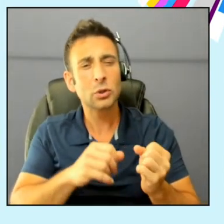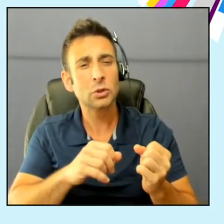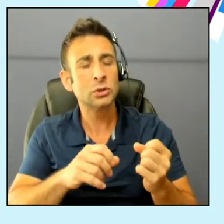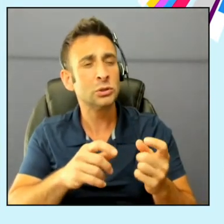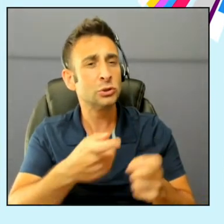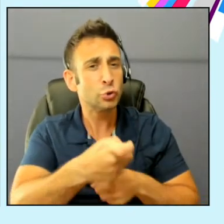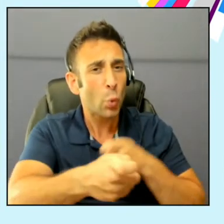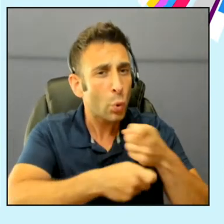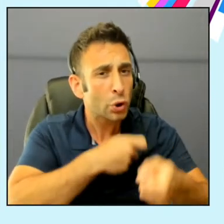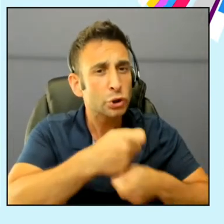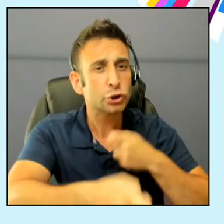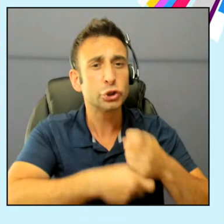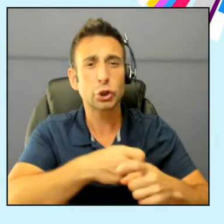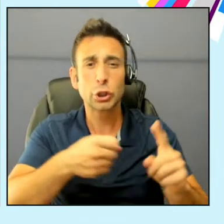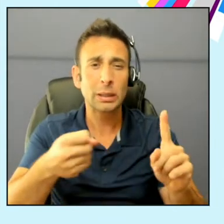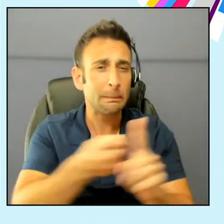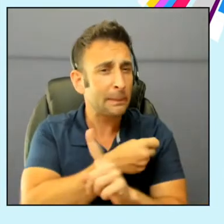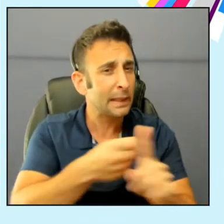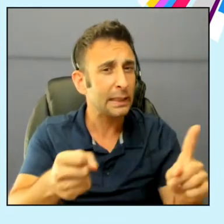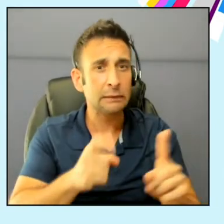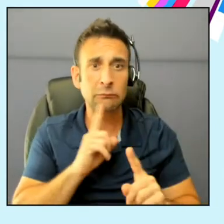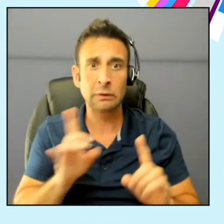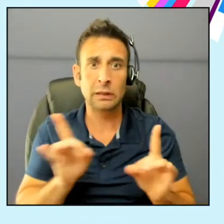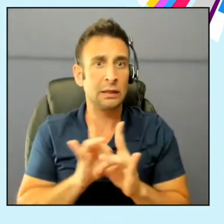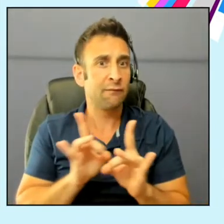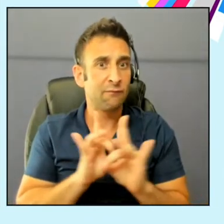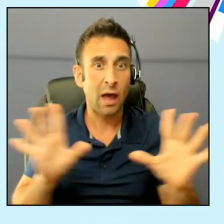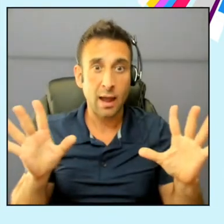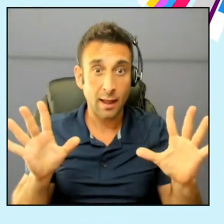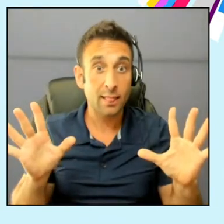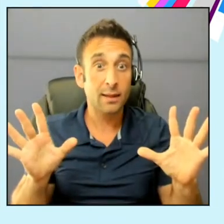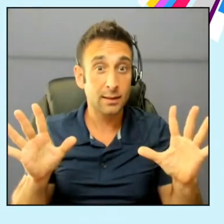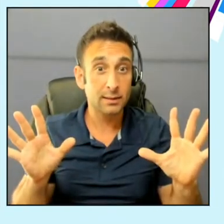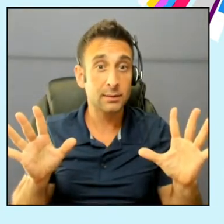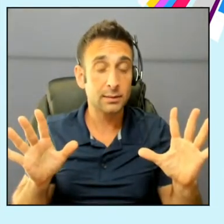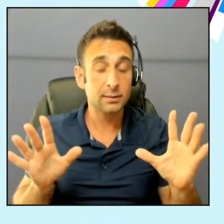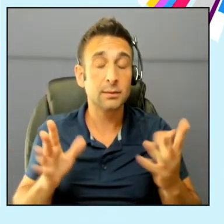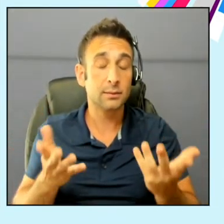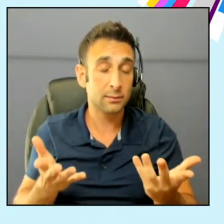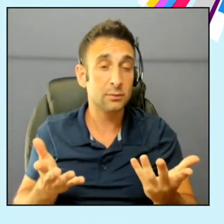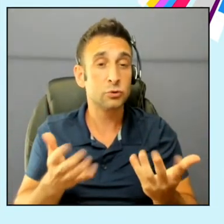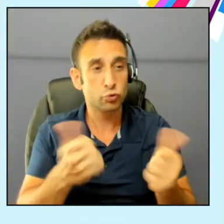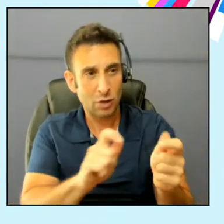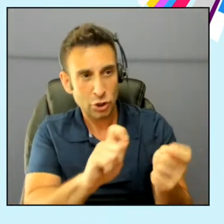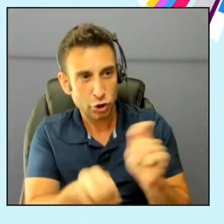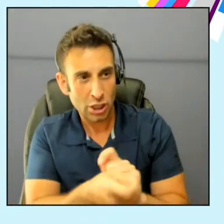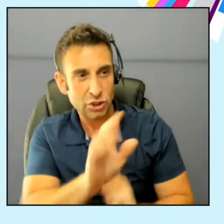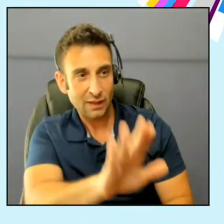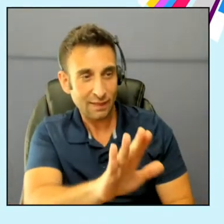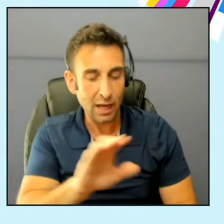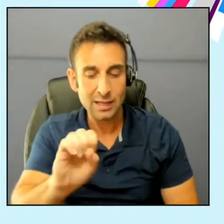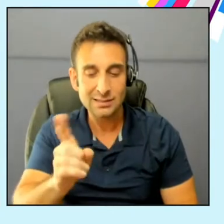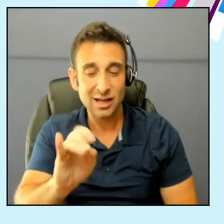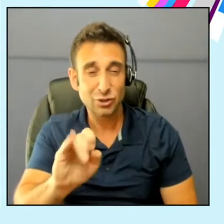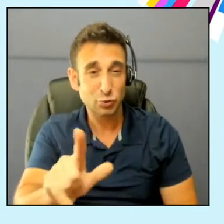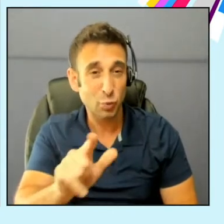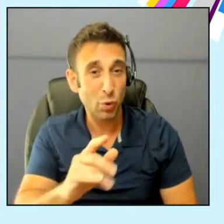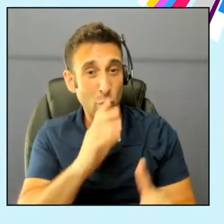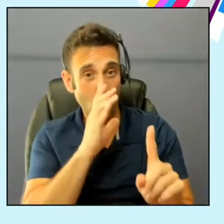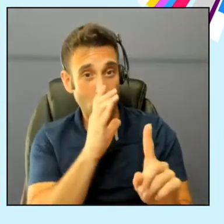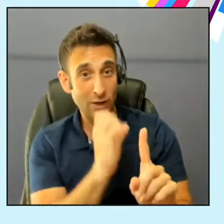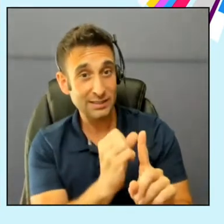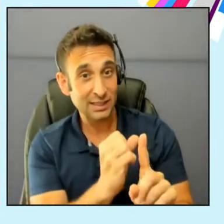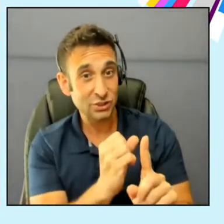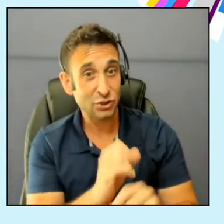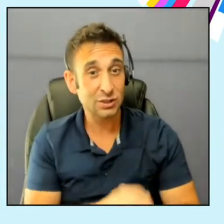of very violent types of efforts which are done in order to try and change people's sexual orientation. But then at the same time, there are